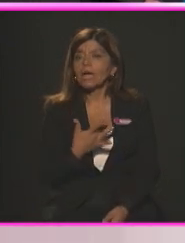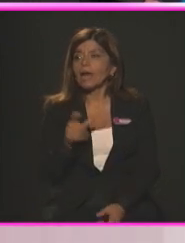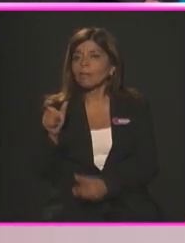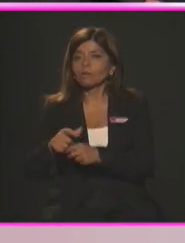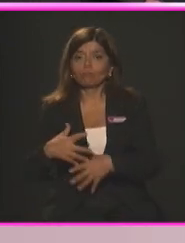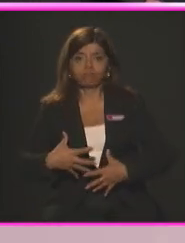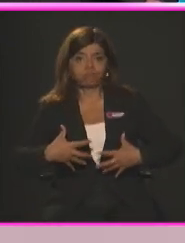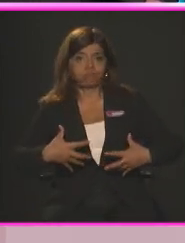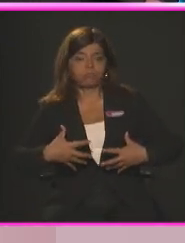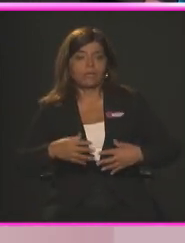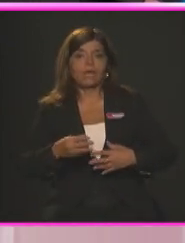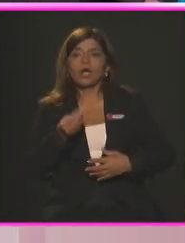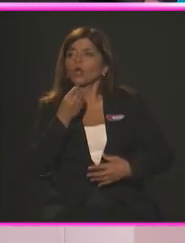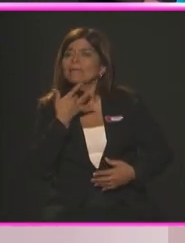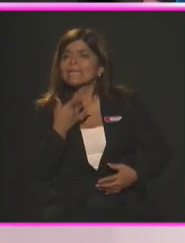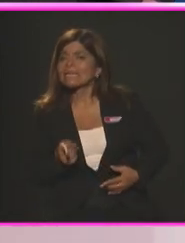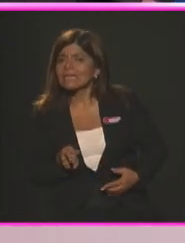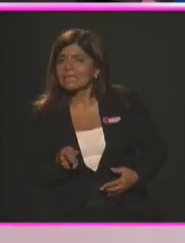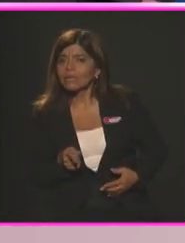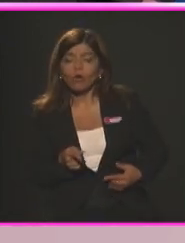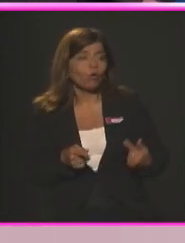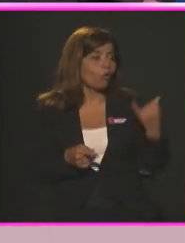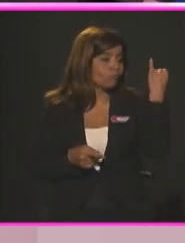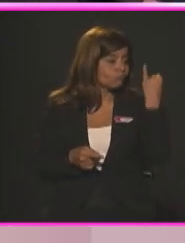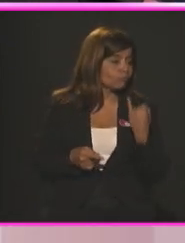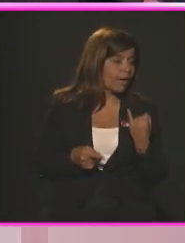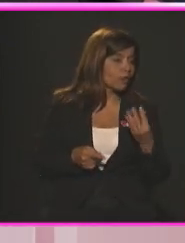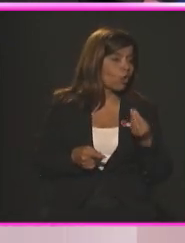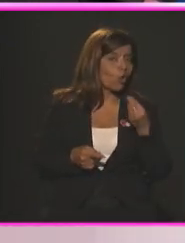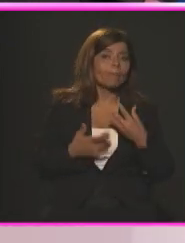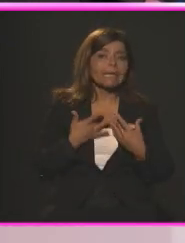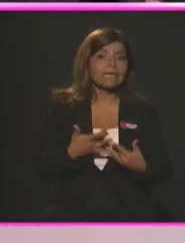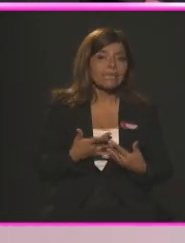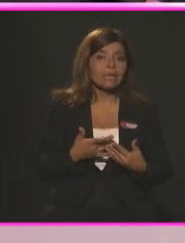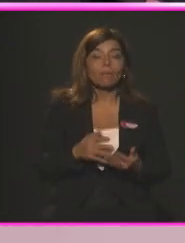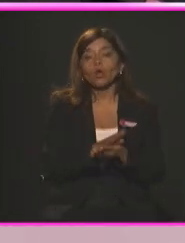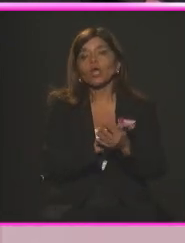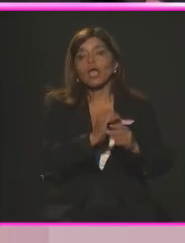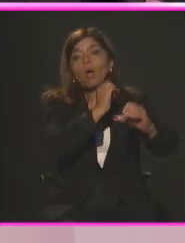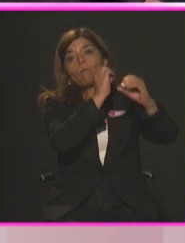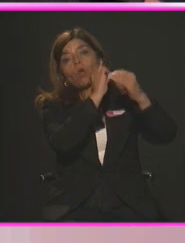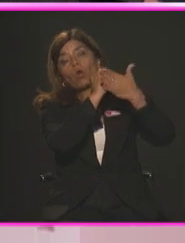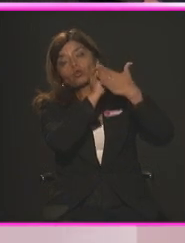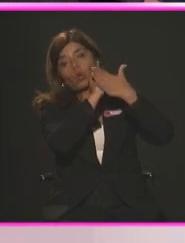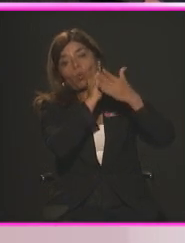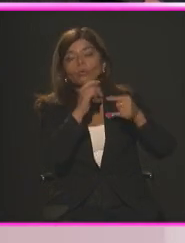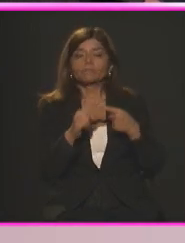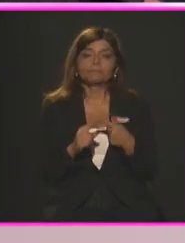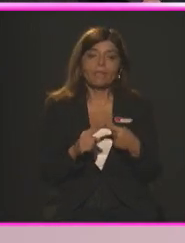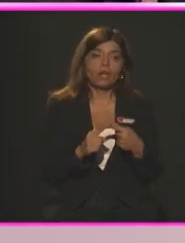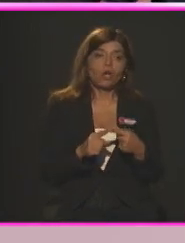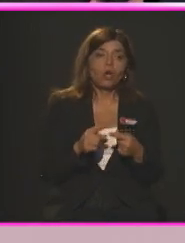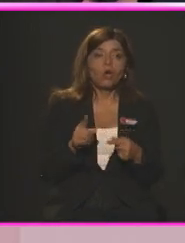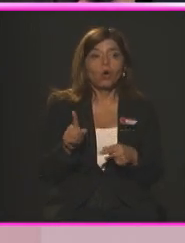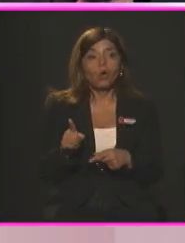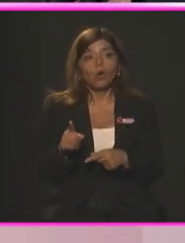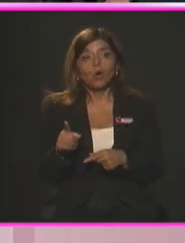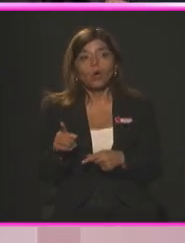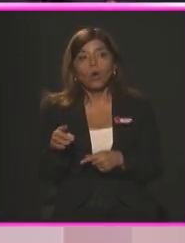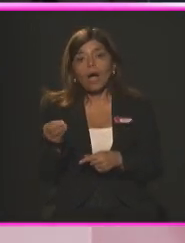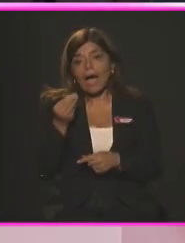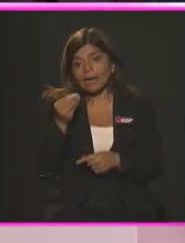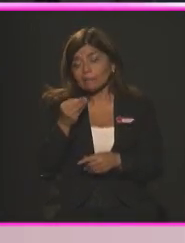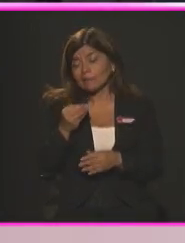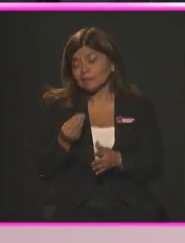weight loss was yogurt, no surprise there, right? And the food that caused most weight gain was chips, again, not